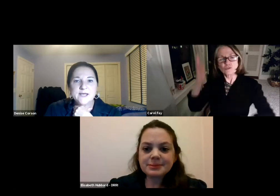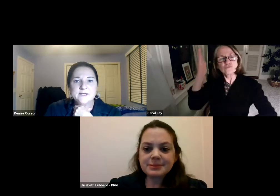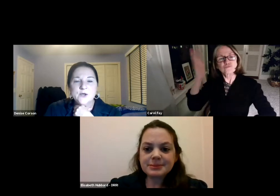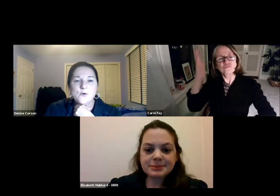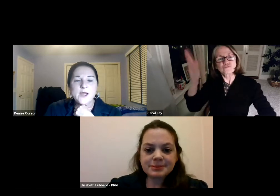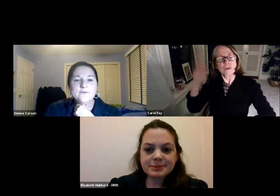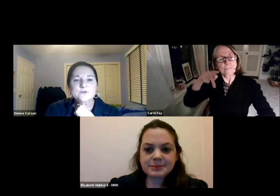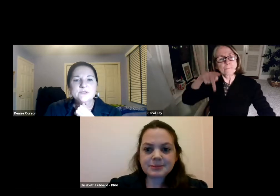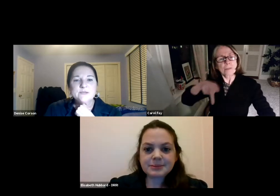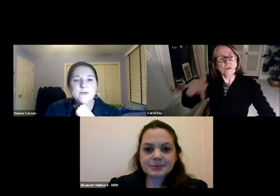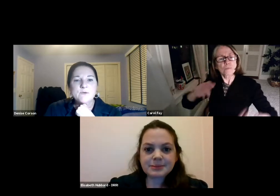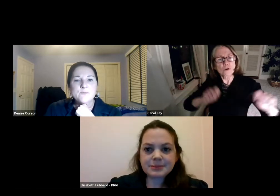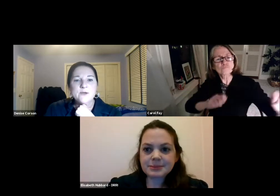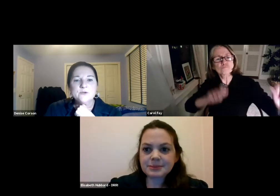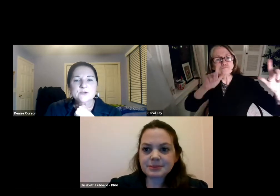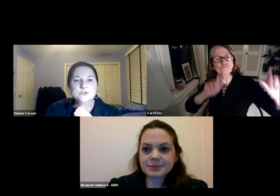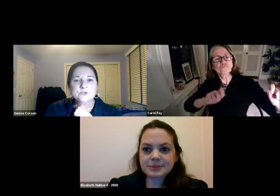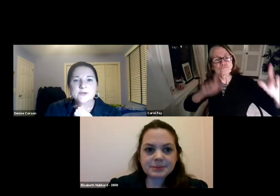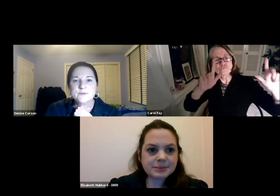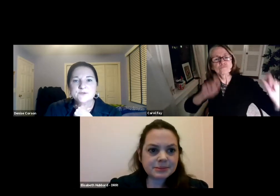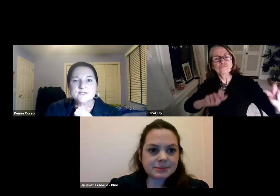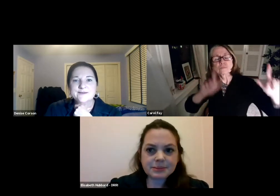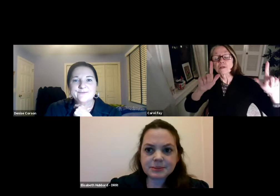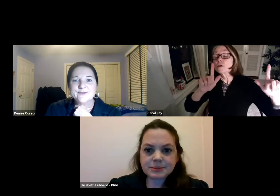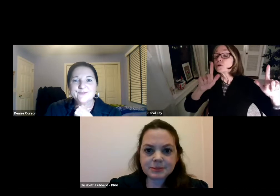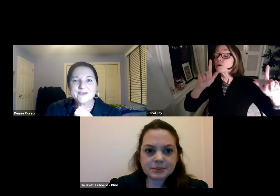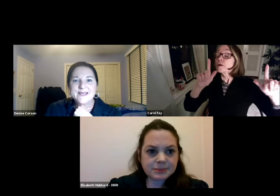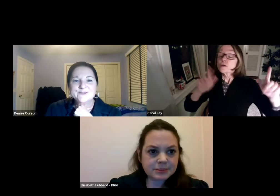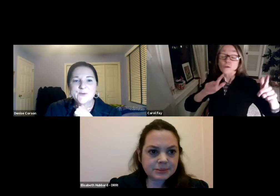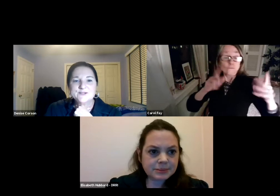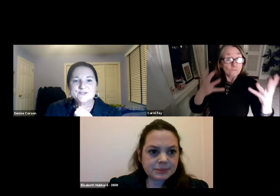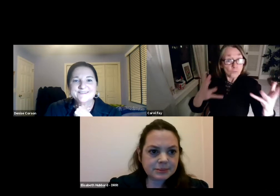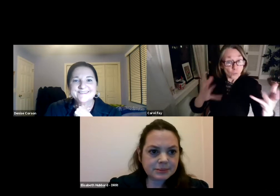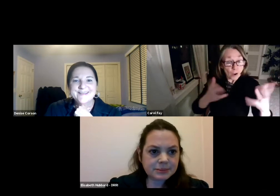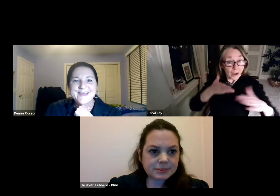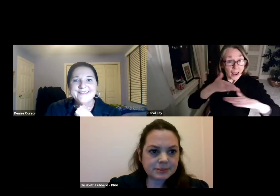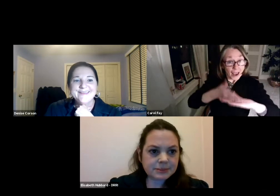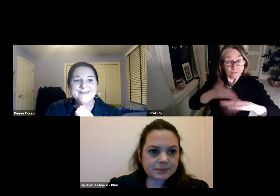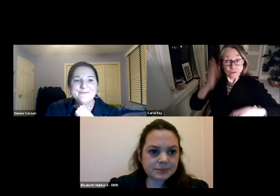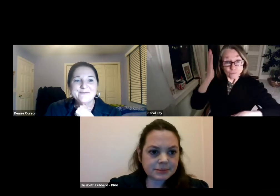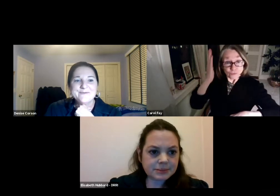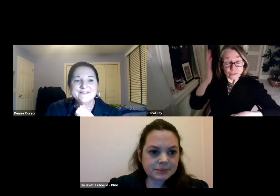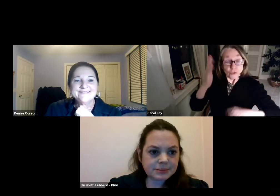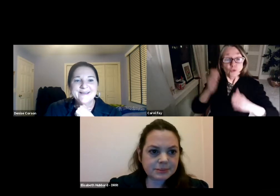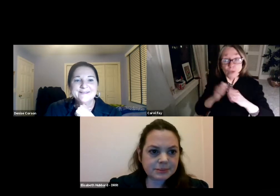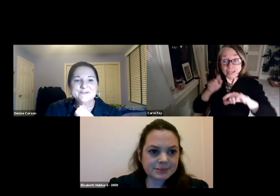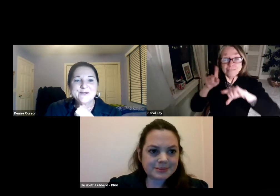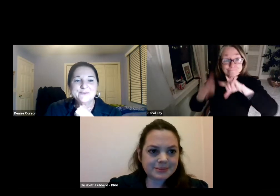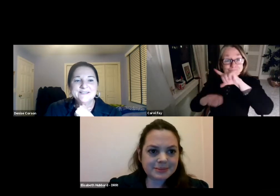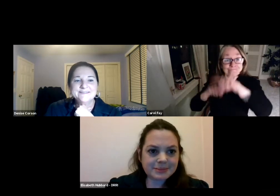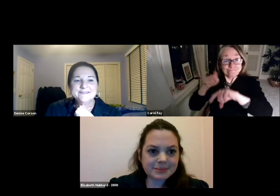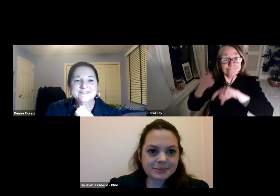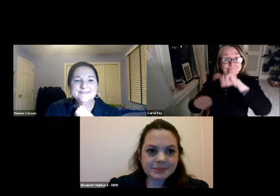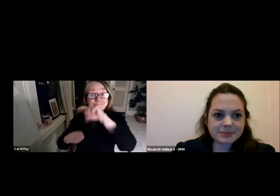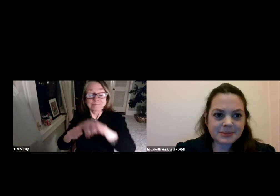them in chat, or after the PowerPoint, you can turn your cameras on and feel free to ask questions. Thank you, everyone. I'll let you